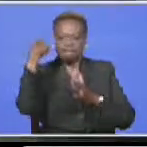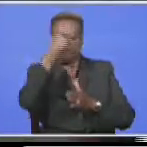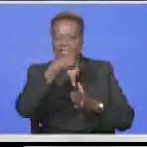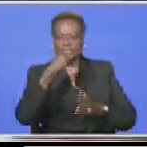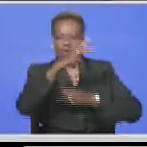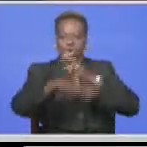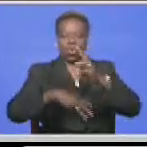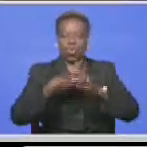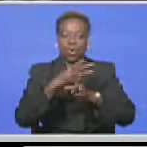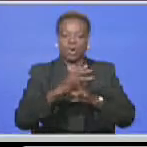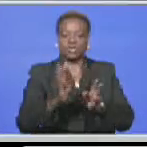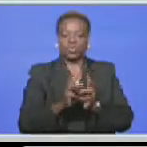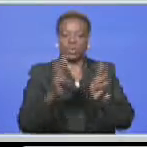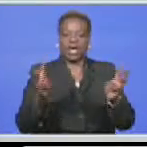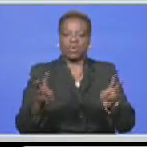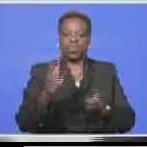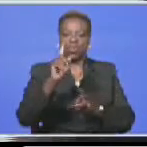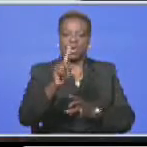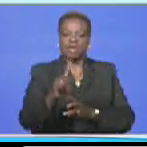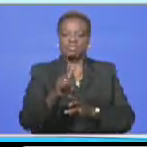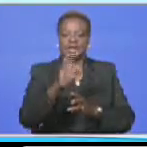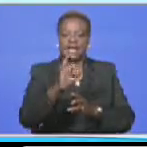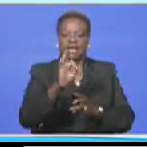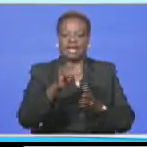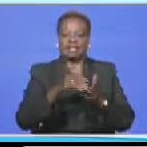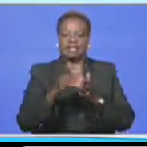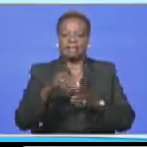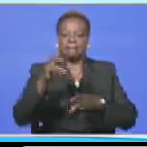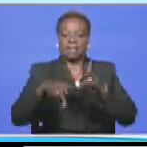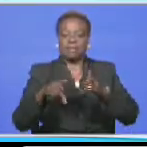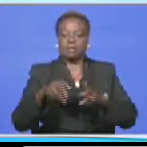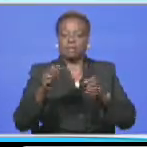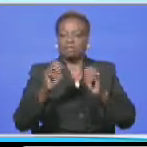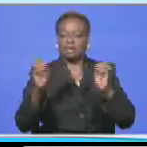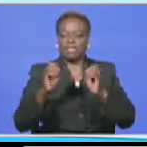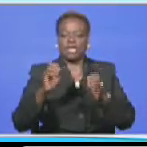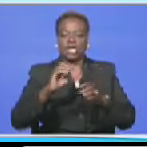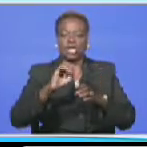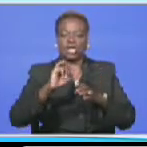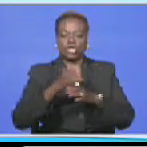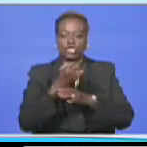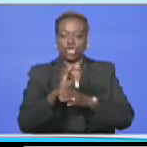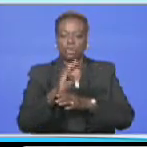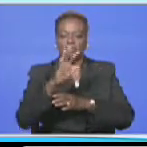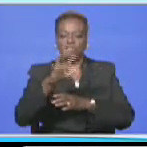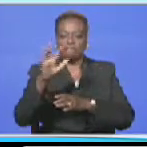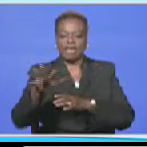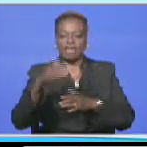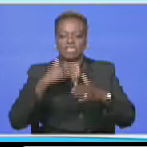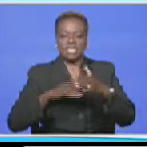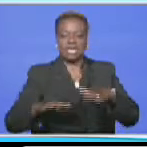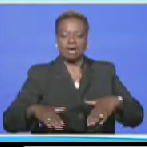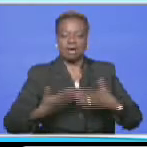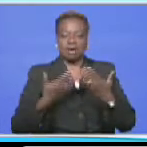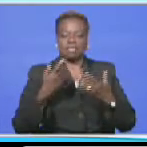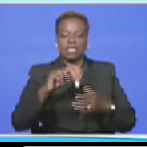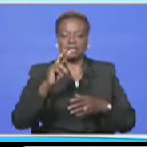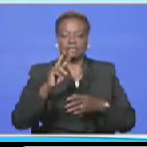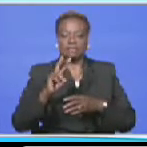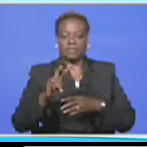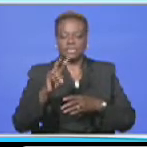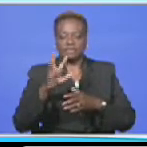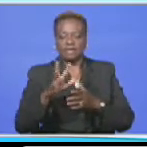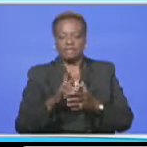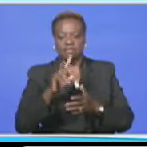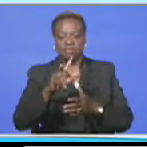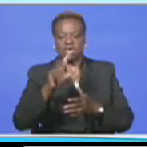190 million people globally without jobs, 65 million of them younger than 25. 300 million